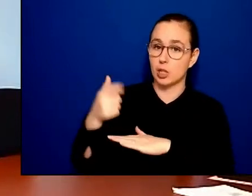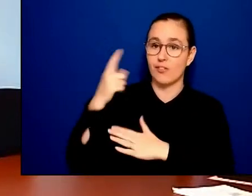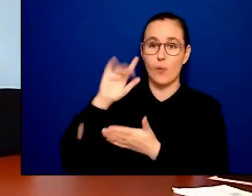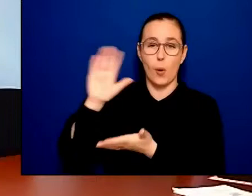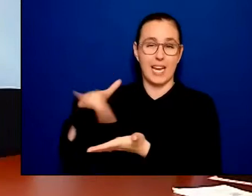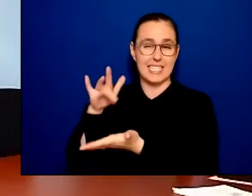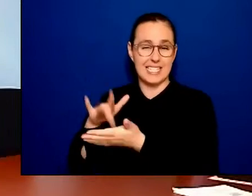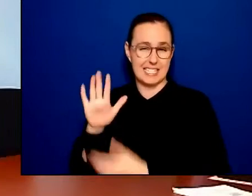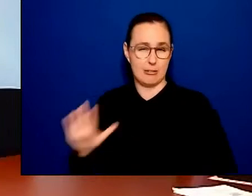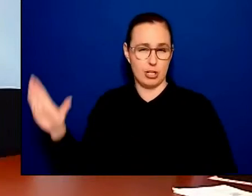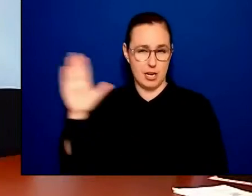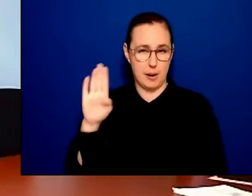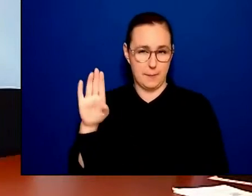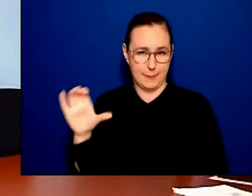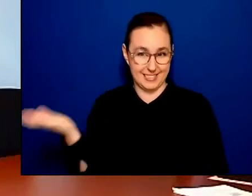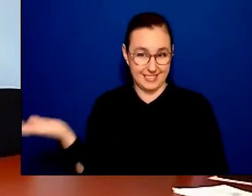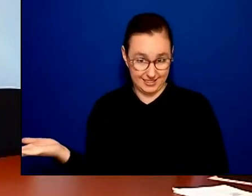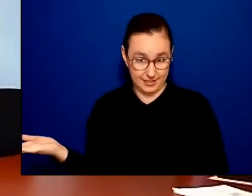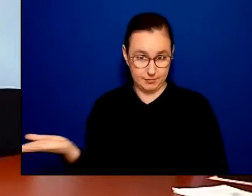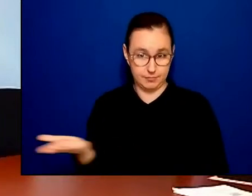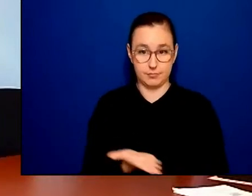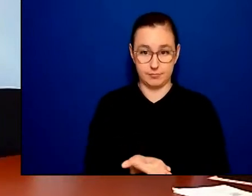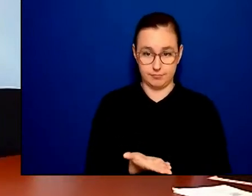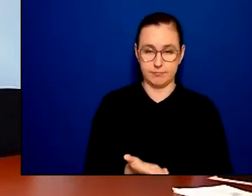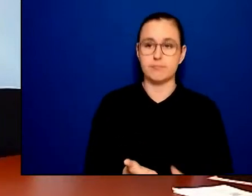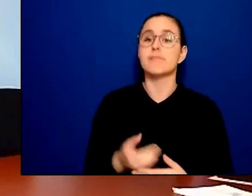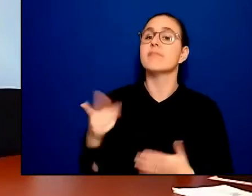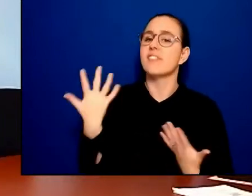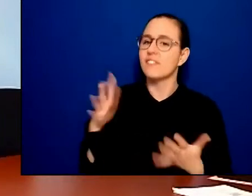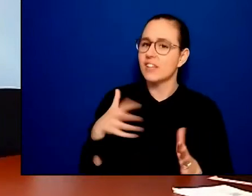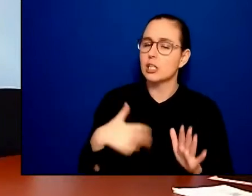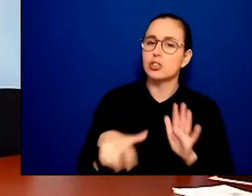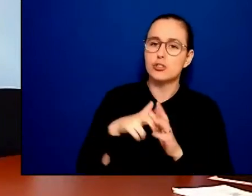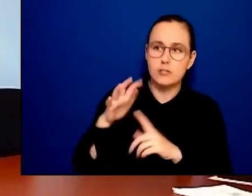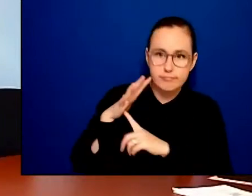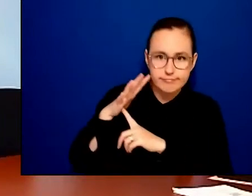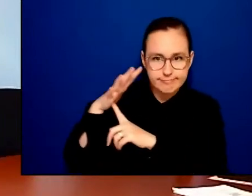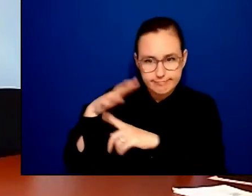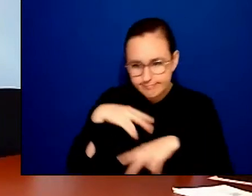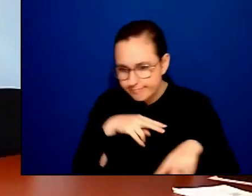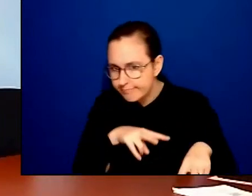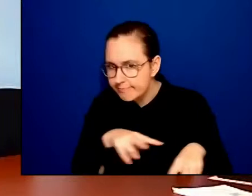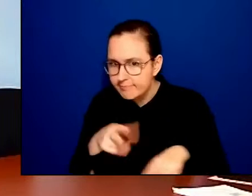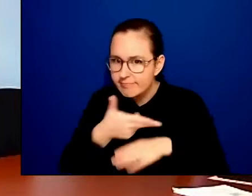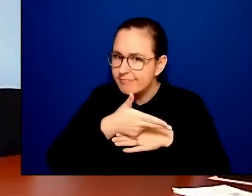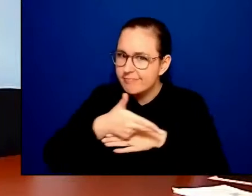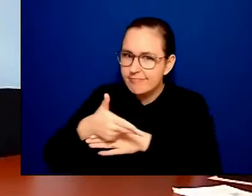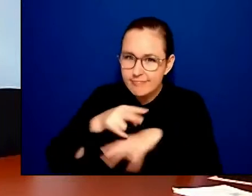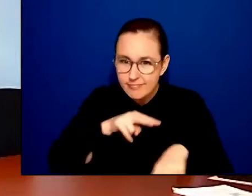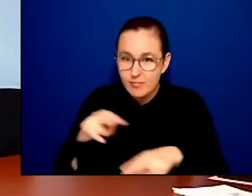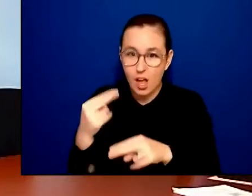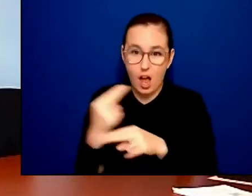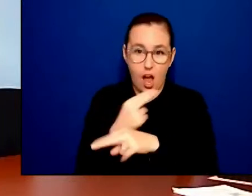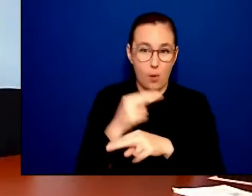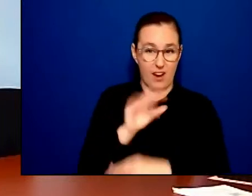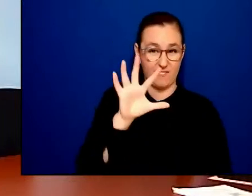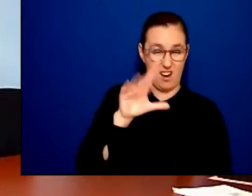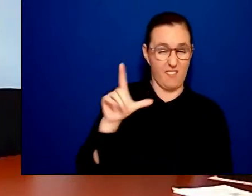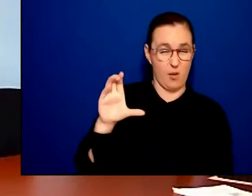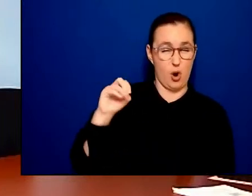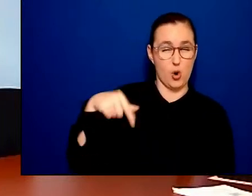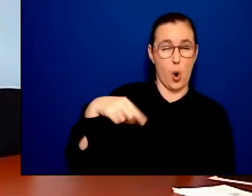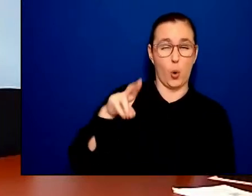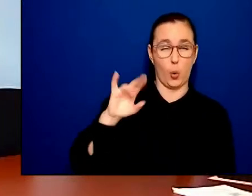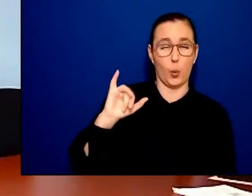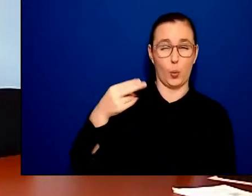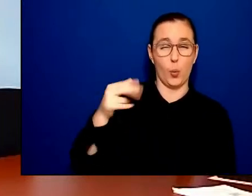aerial assessments of Highway 5, the Coquihalla Highway. Those were completed today, and I can confirm that at least 5 structures have been